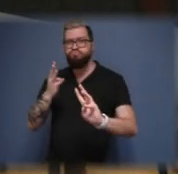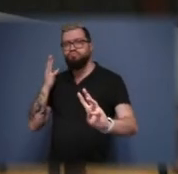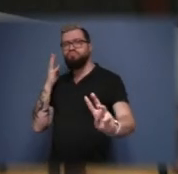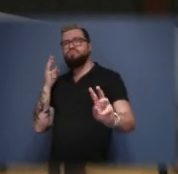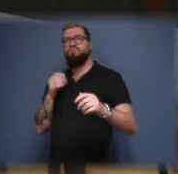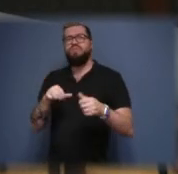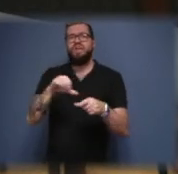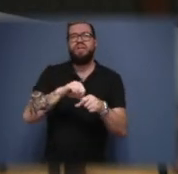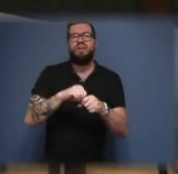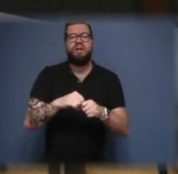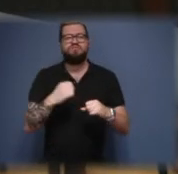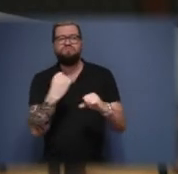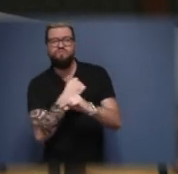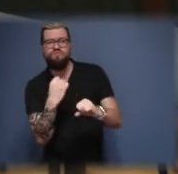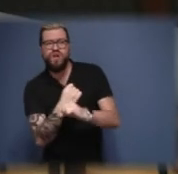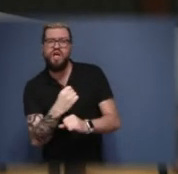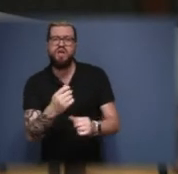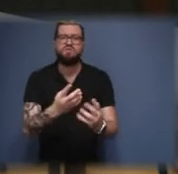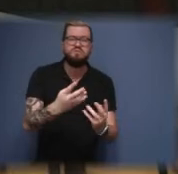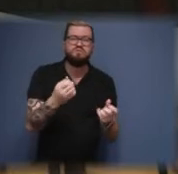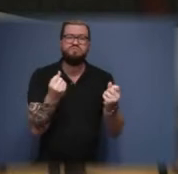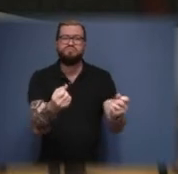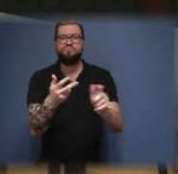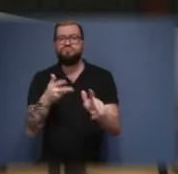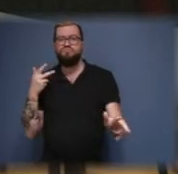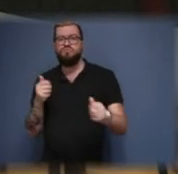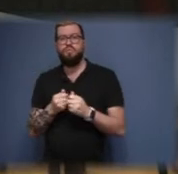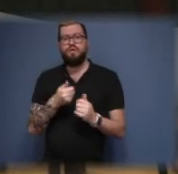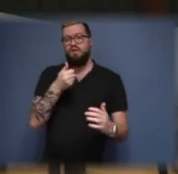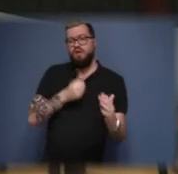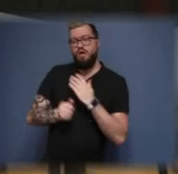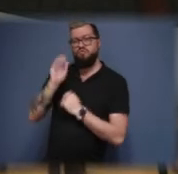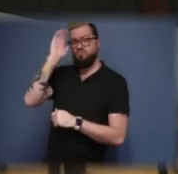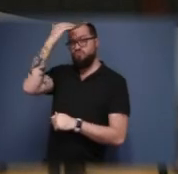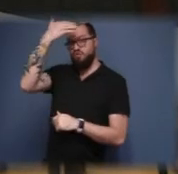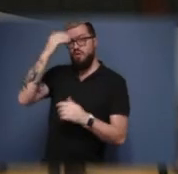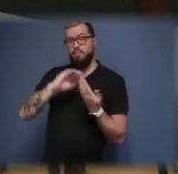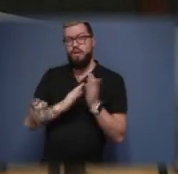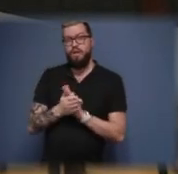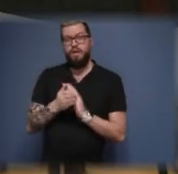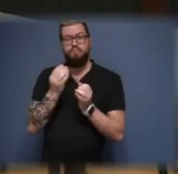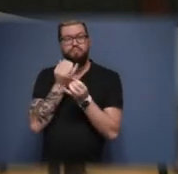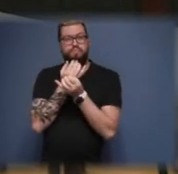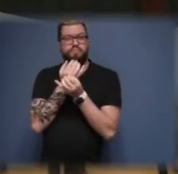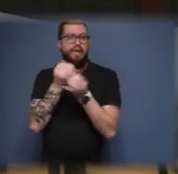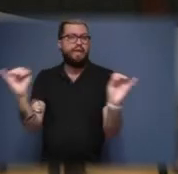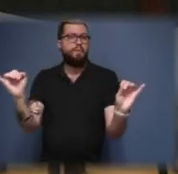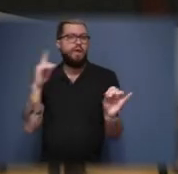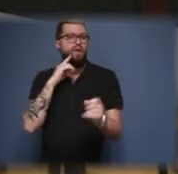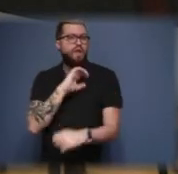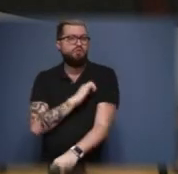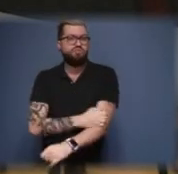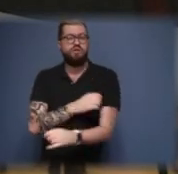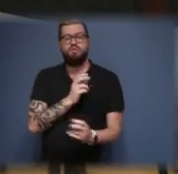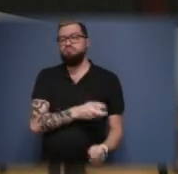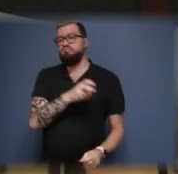pumps. So now, under President Trump, we became energy independent. Now, under Biden, he